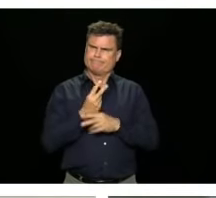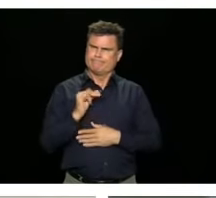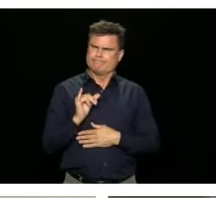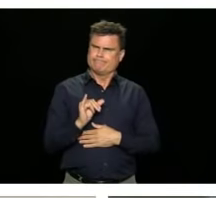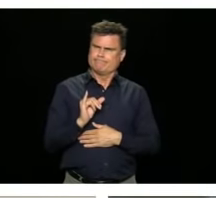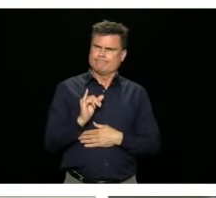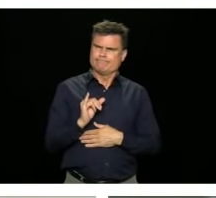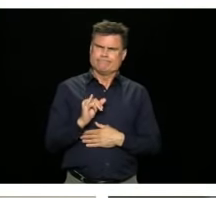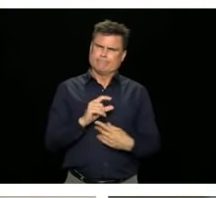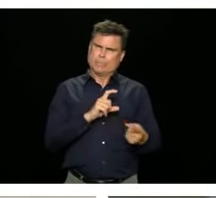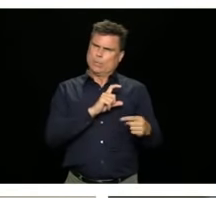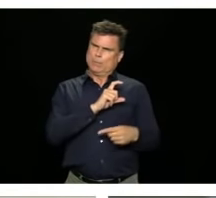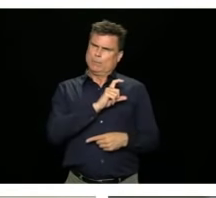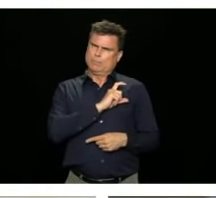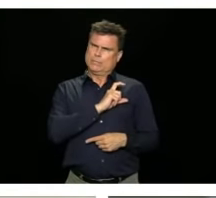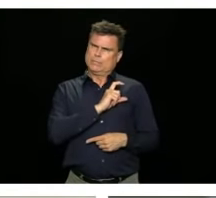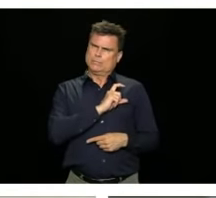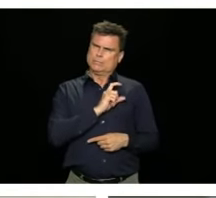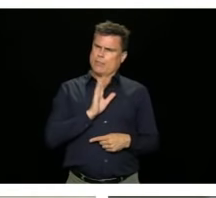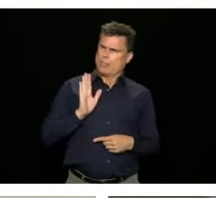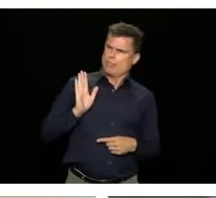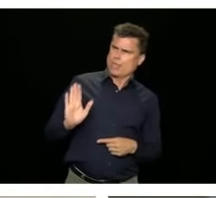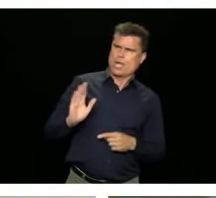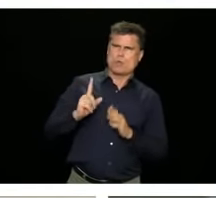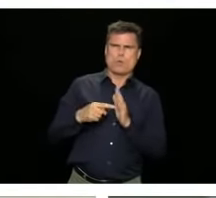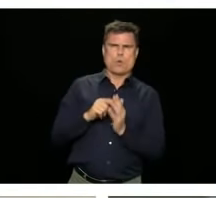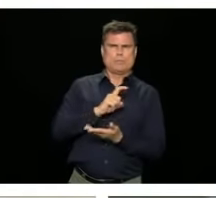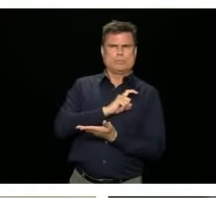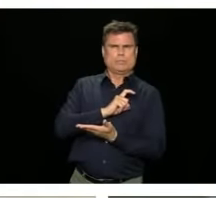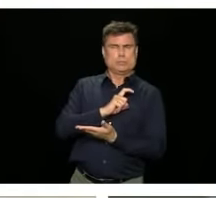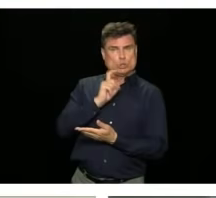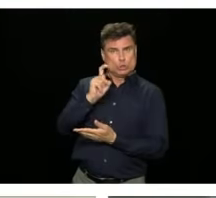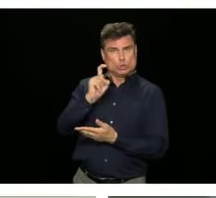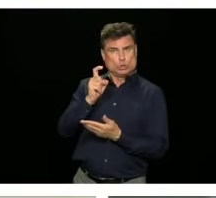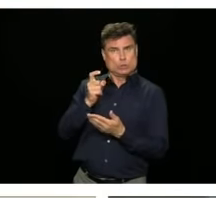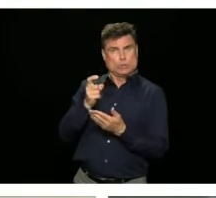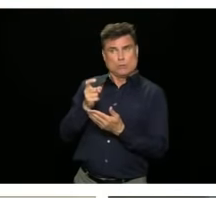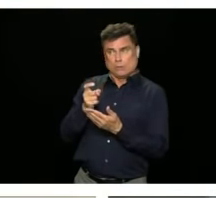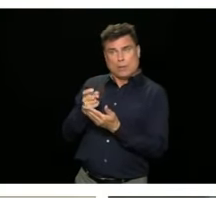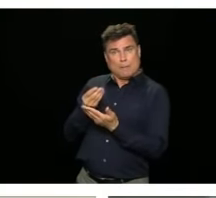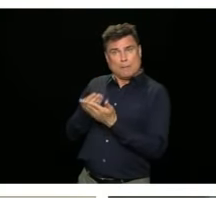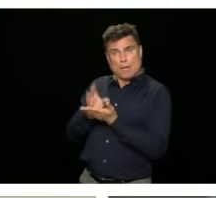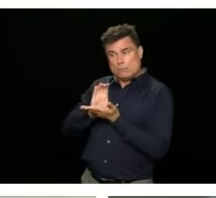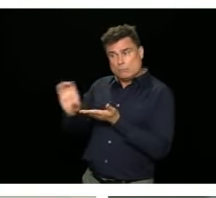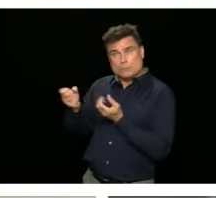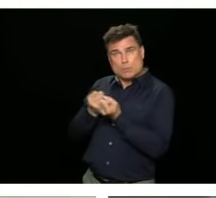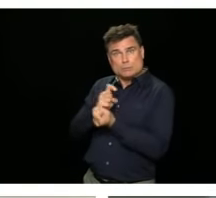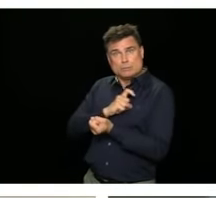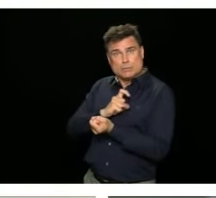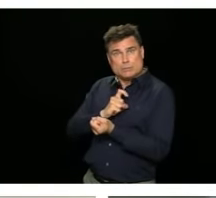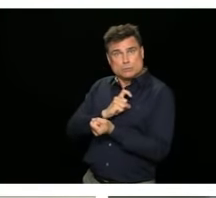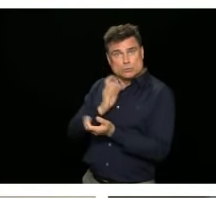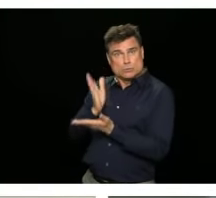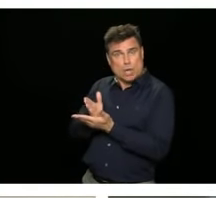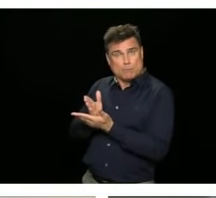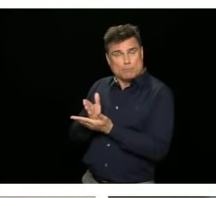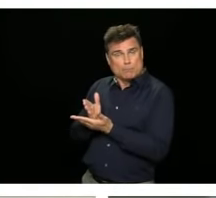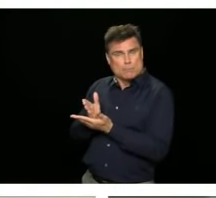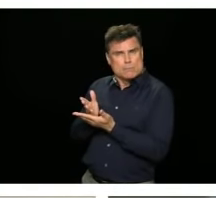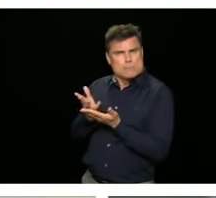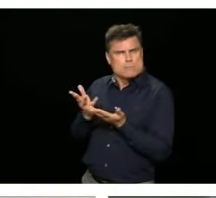and parcel of a broader movement that is about the abolition of the prison industrial